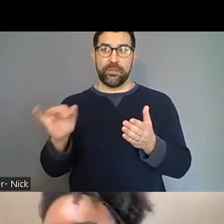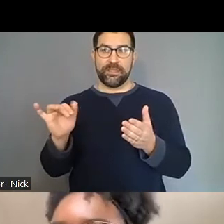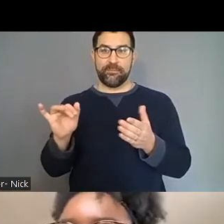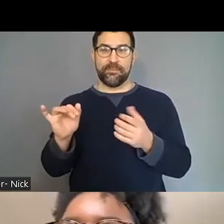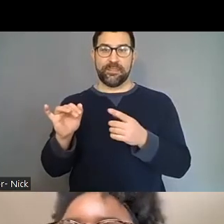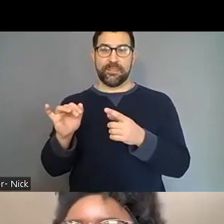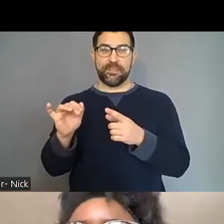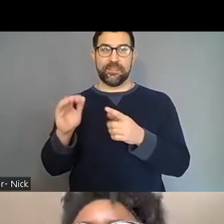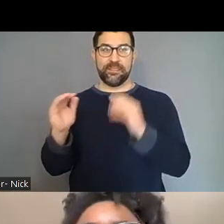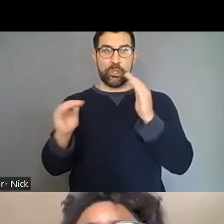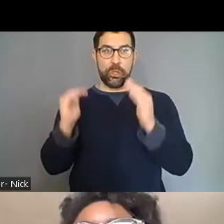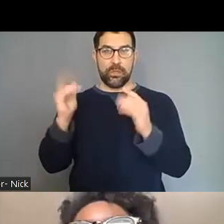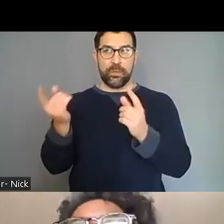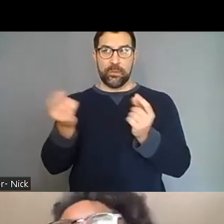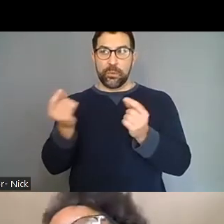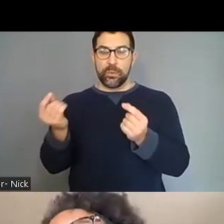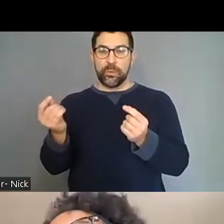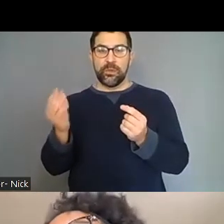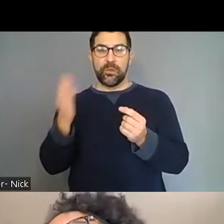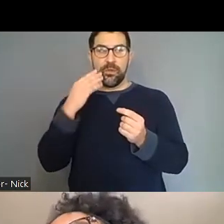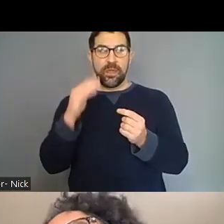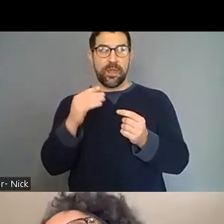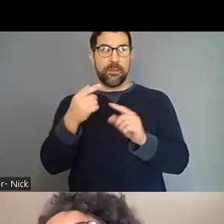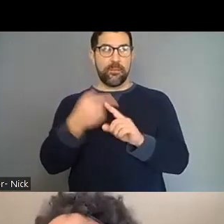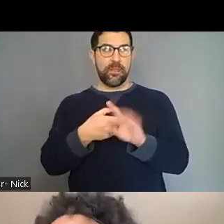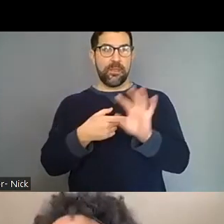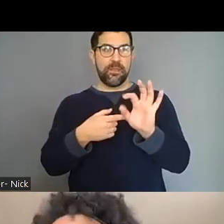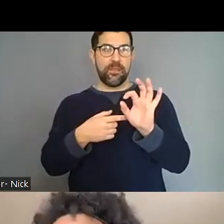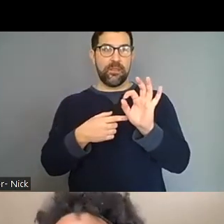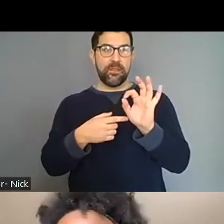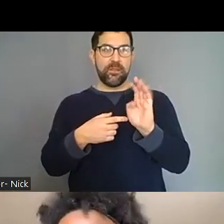to do. So in the month of February, we'll be